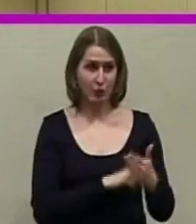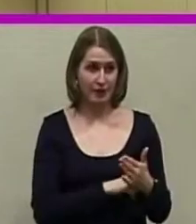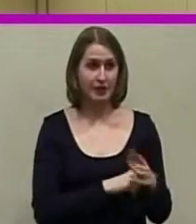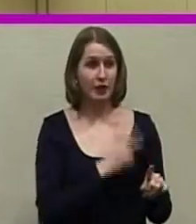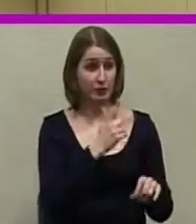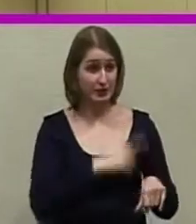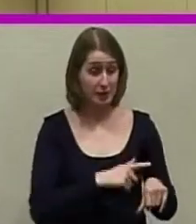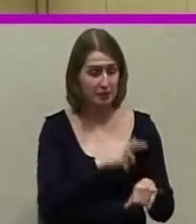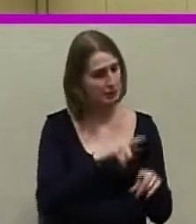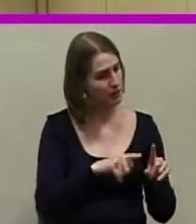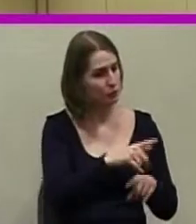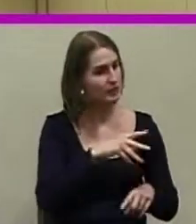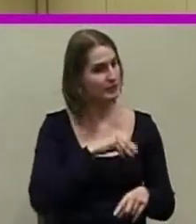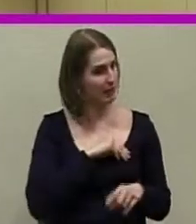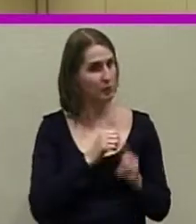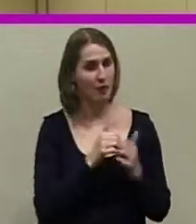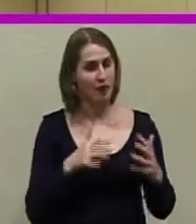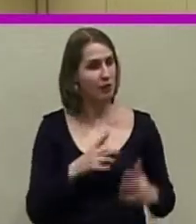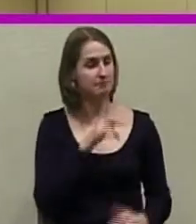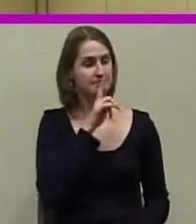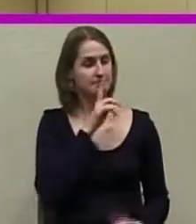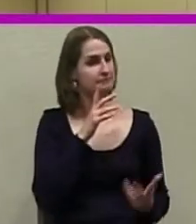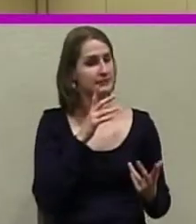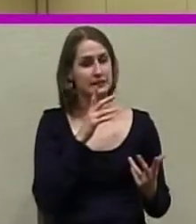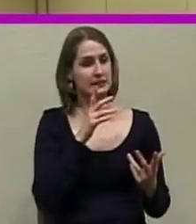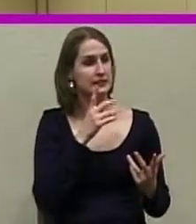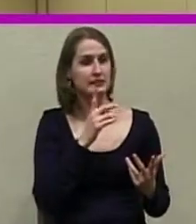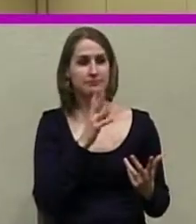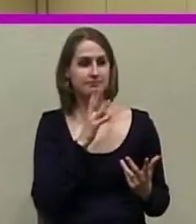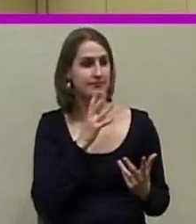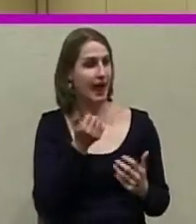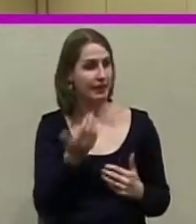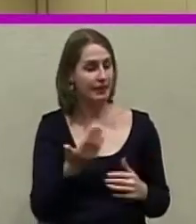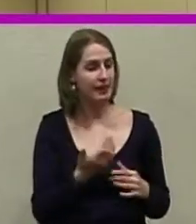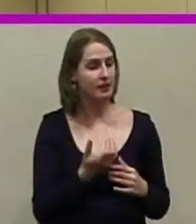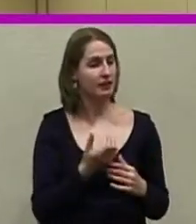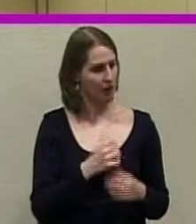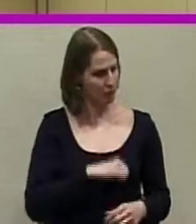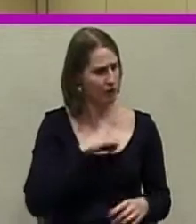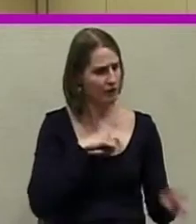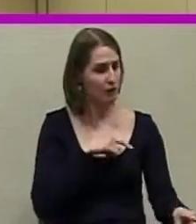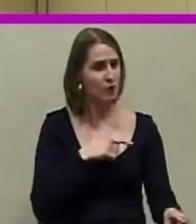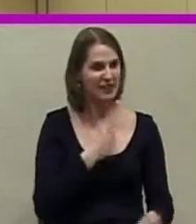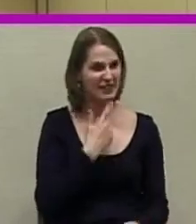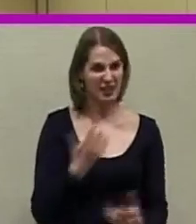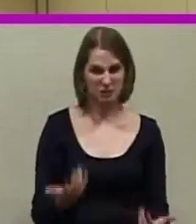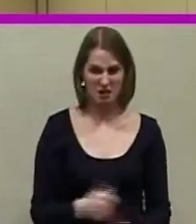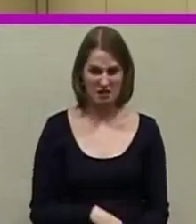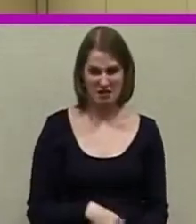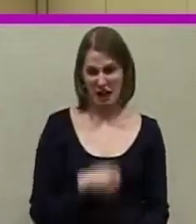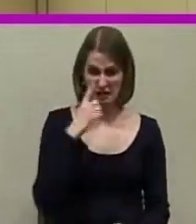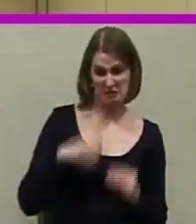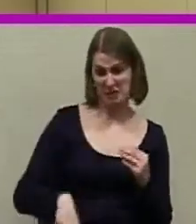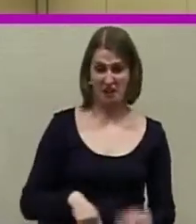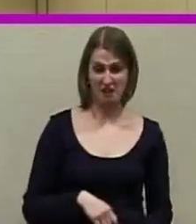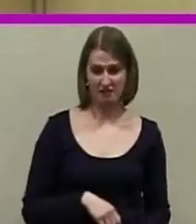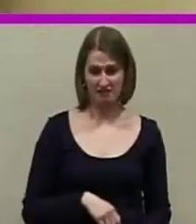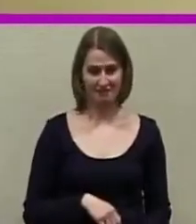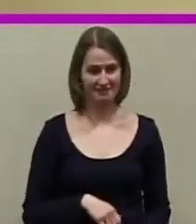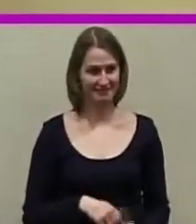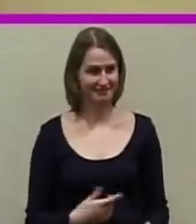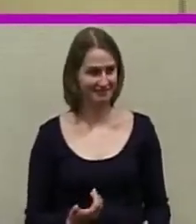word. I'm really proud of you. I think you're growing on this. Now, what might Kevin say? I don't care. Blow it out your butt. Absolutely.